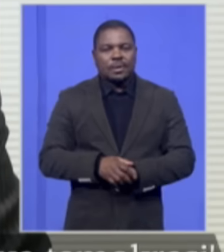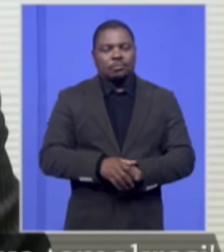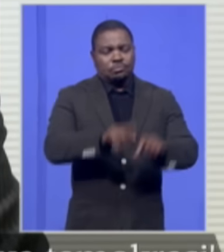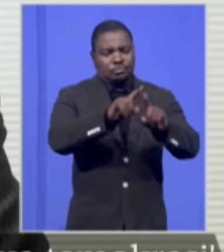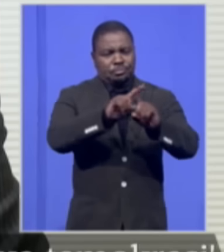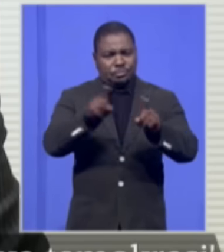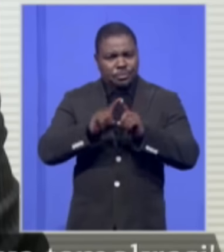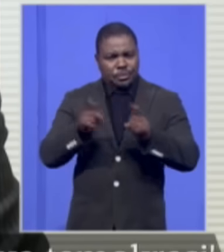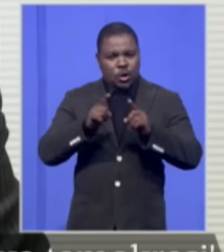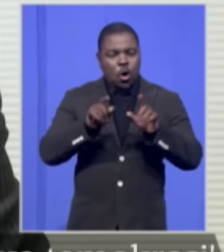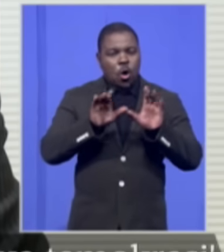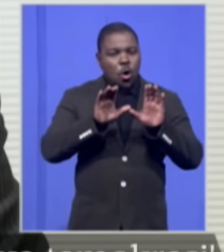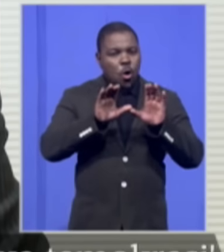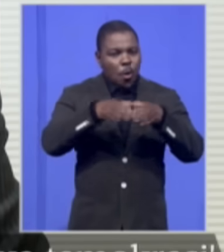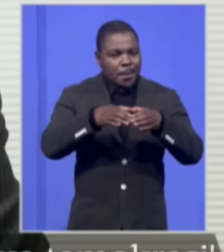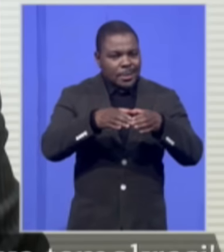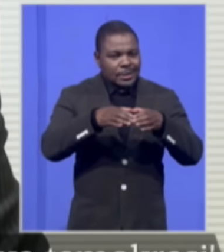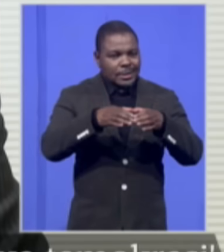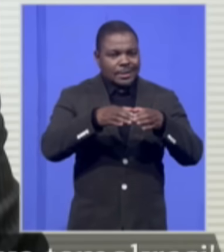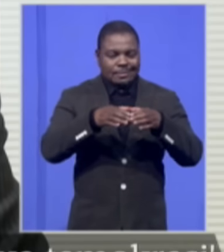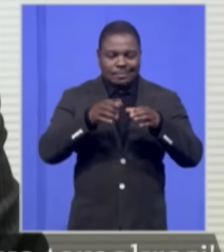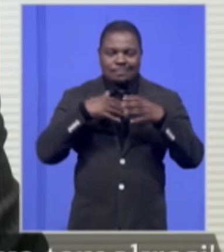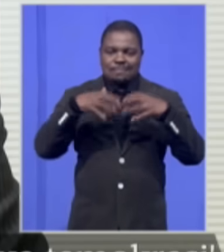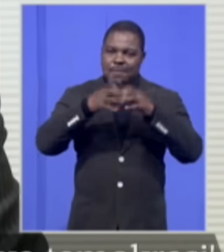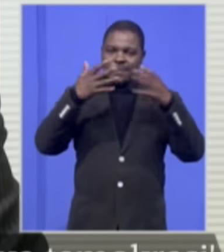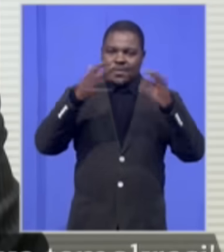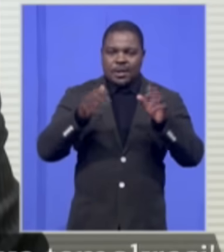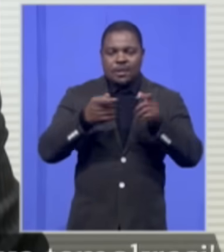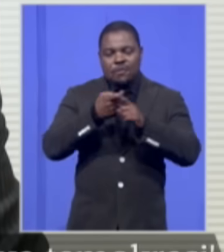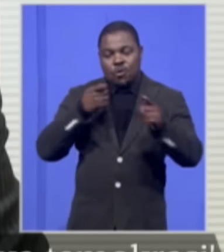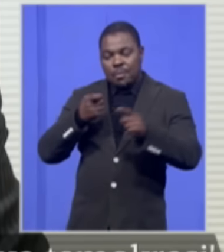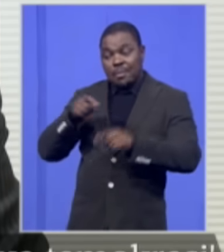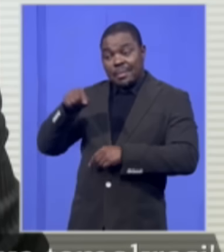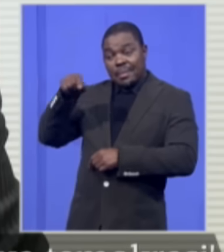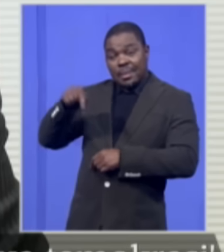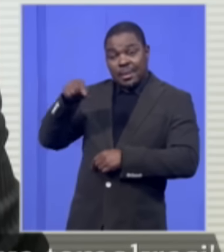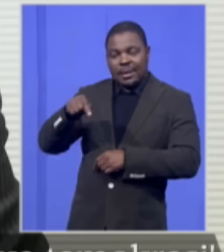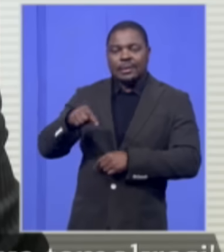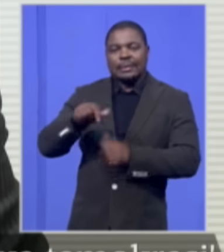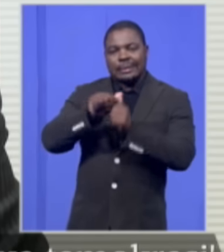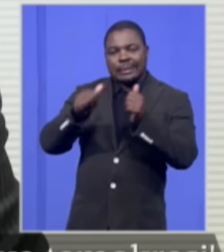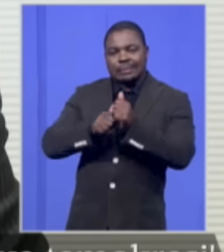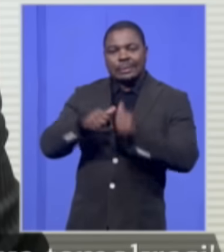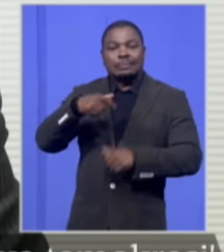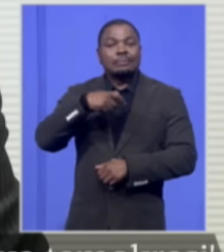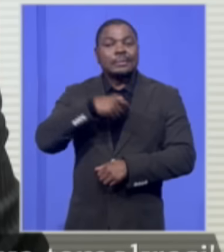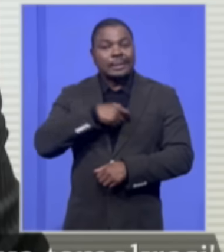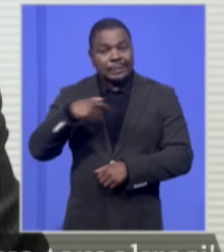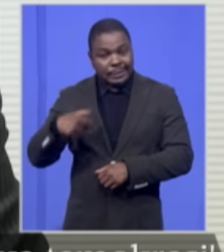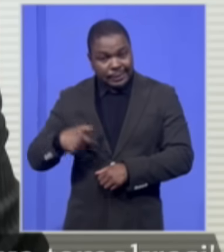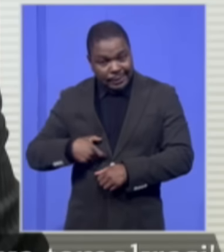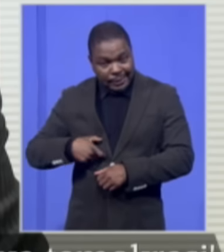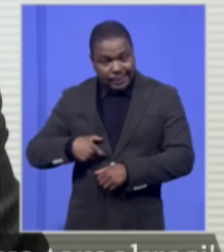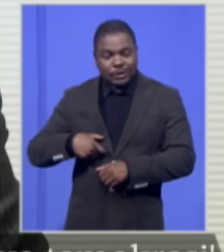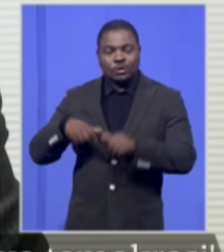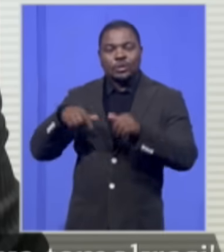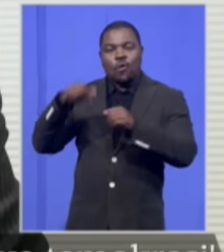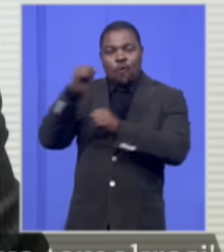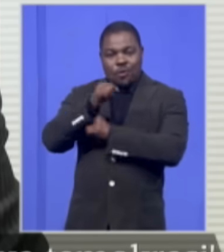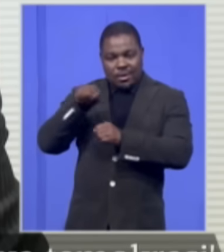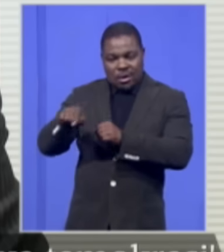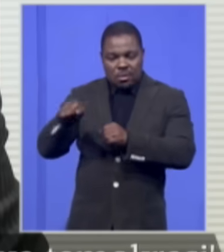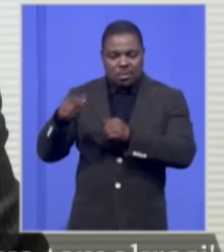interministerial committee has been established under the chairpersonship of the Deputy President to coordinate